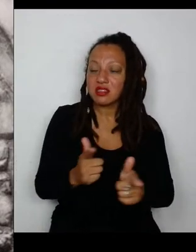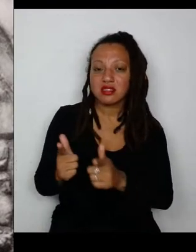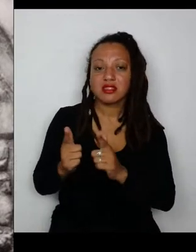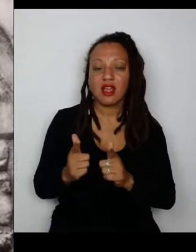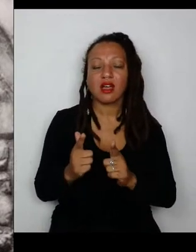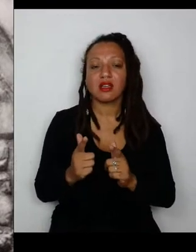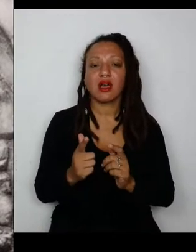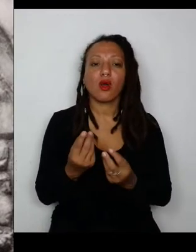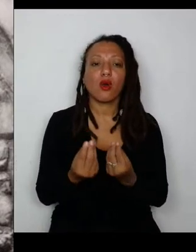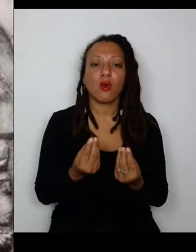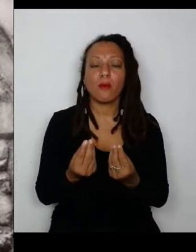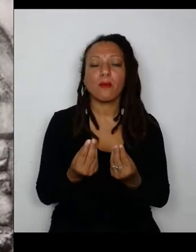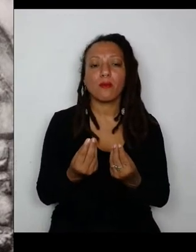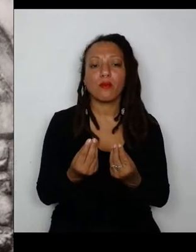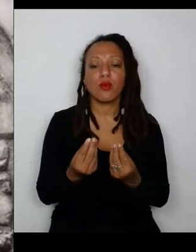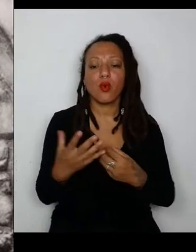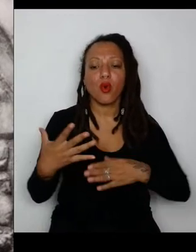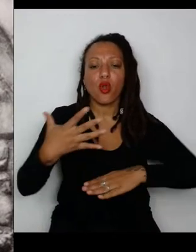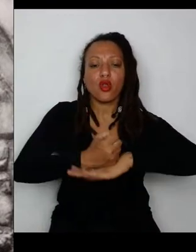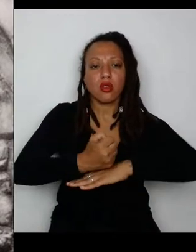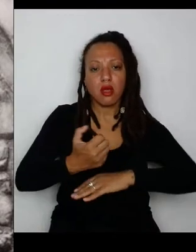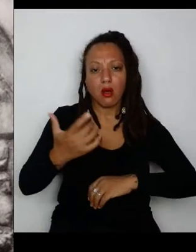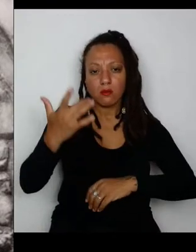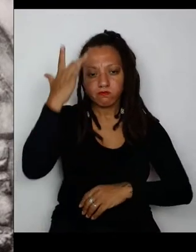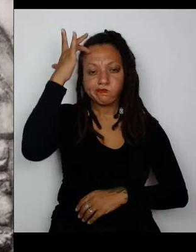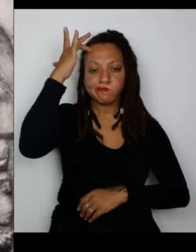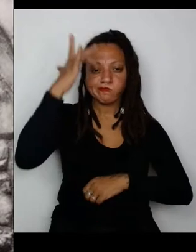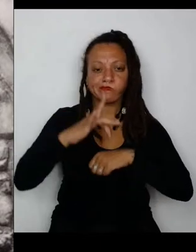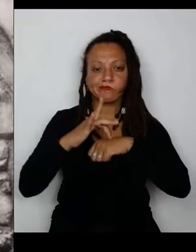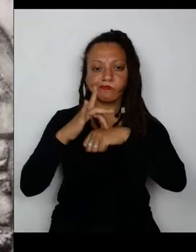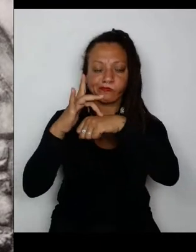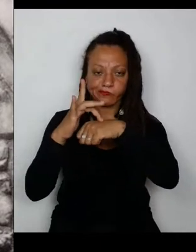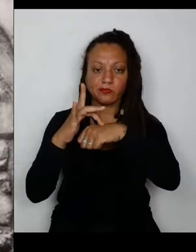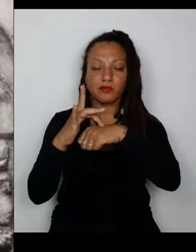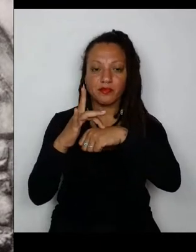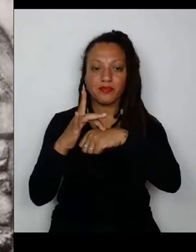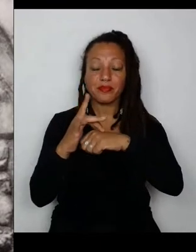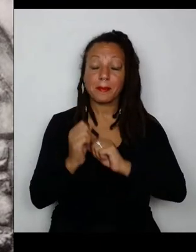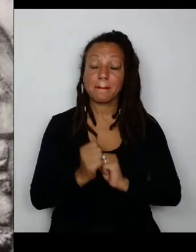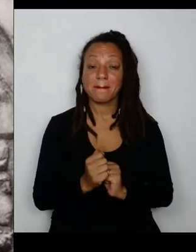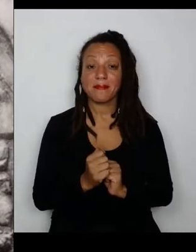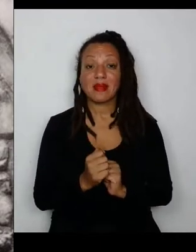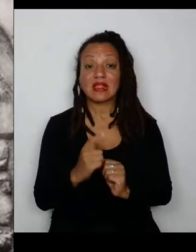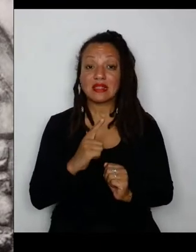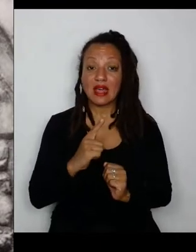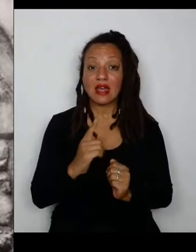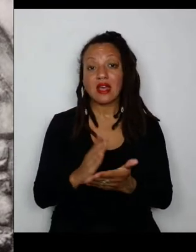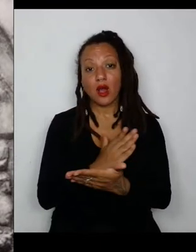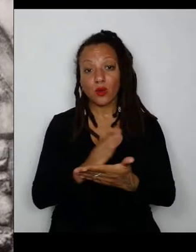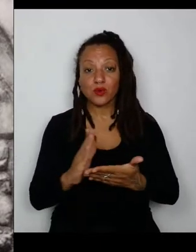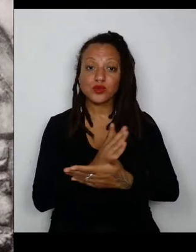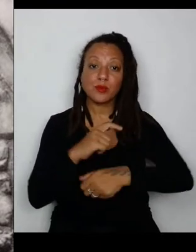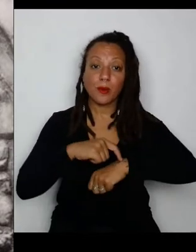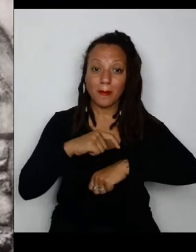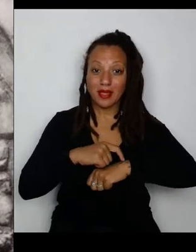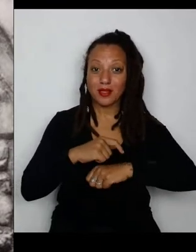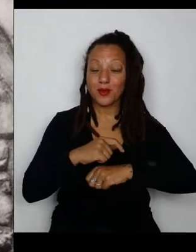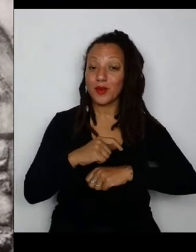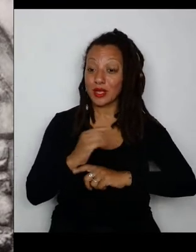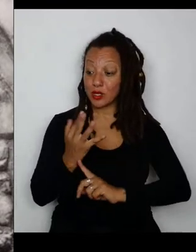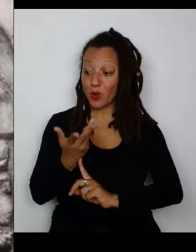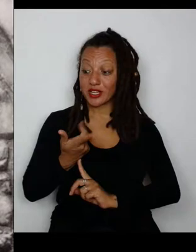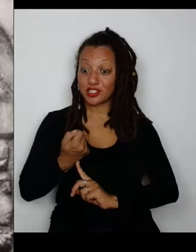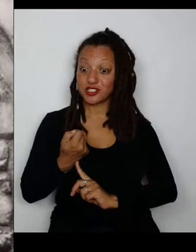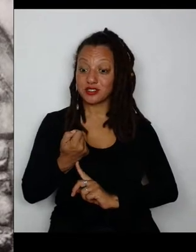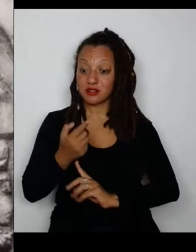making him the character of the piece not simply the pseudonymous author in tit oil's